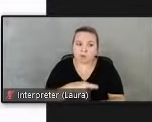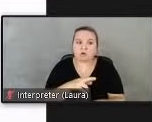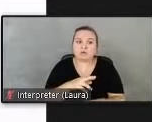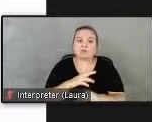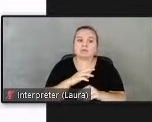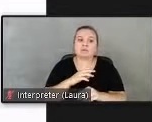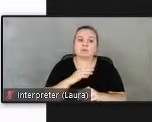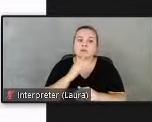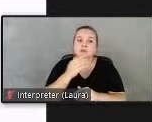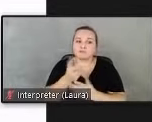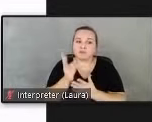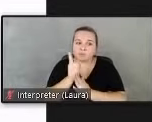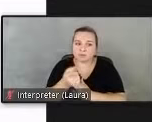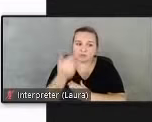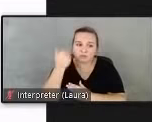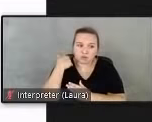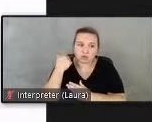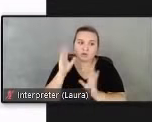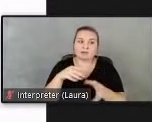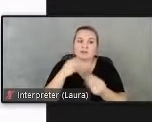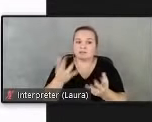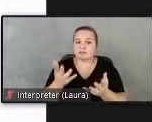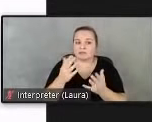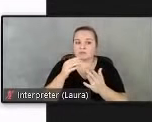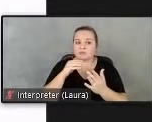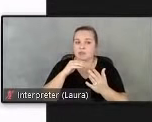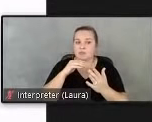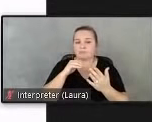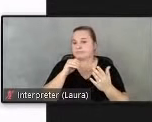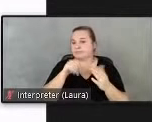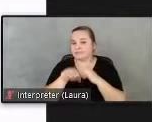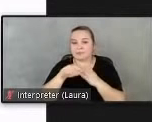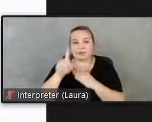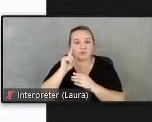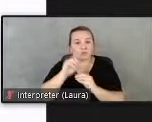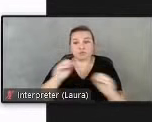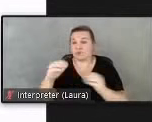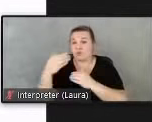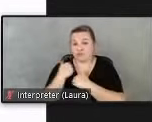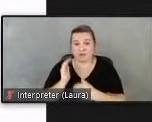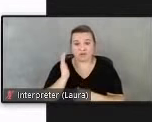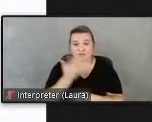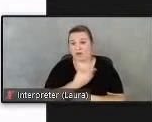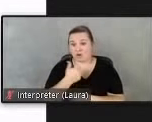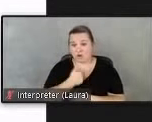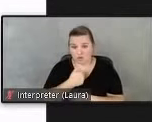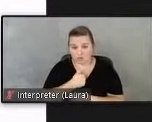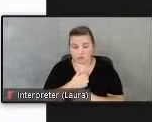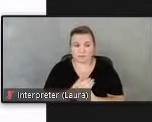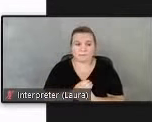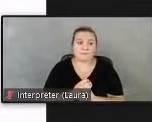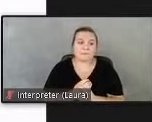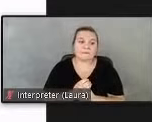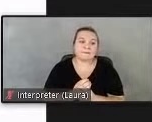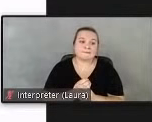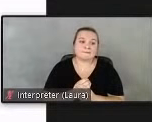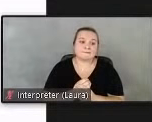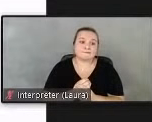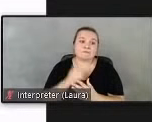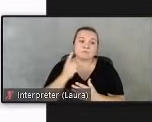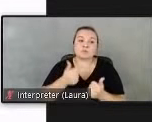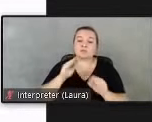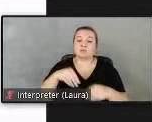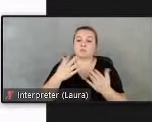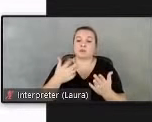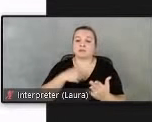minutes ago, these kids have disabilities at no fault of their own. And what we have to do is provide appropriate supports for them as a part of this. Which brings us to the next